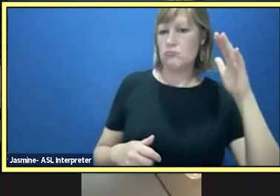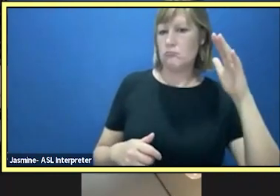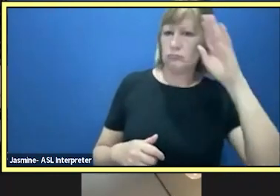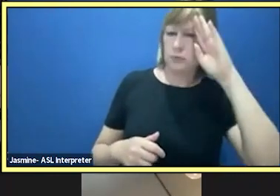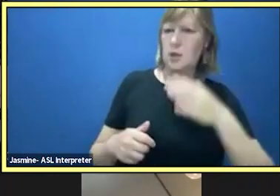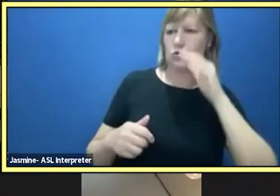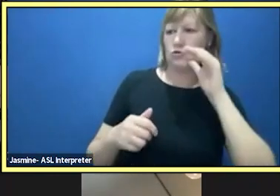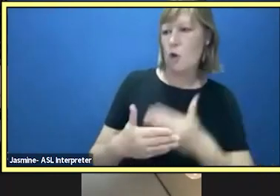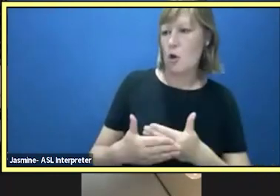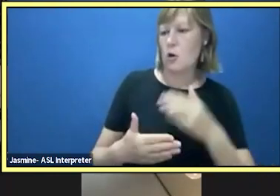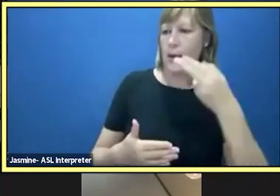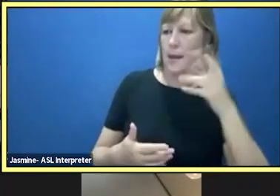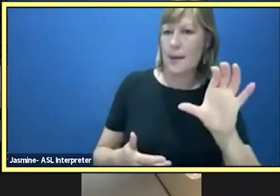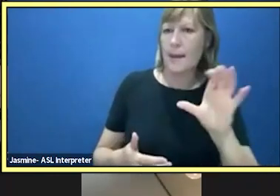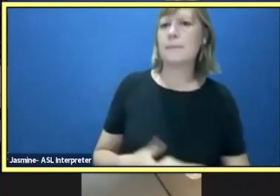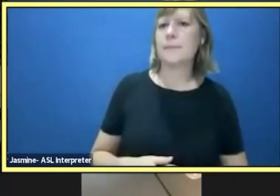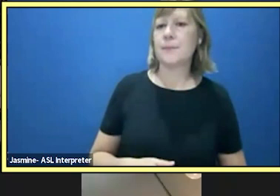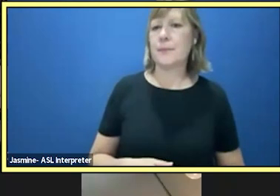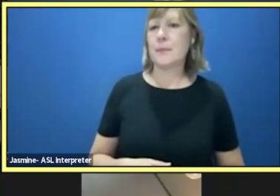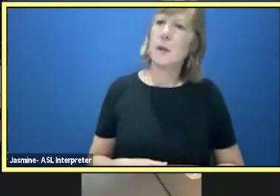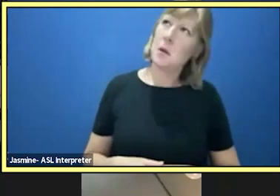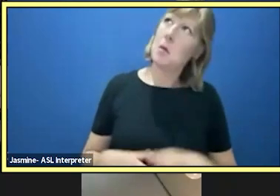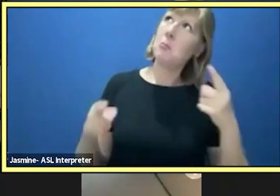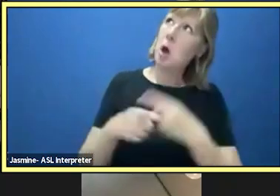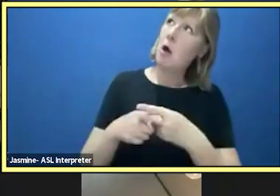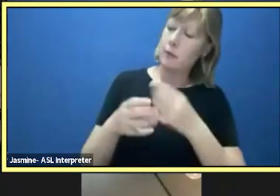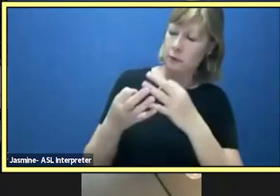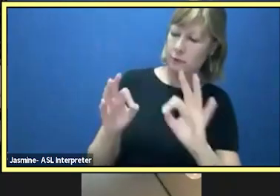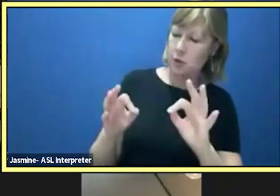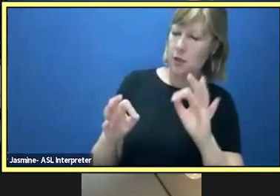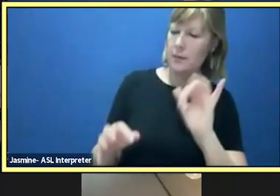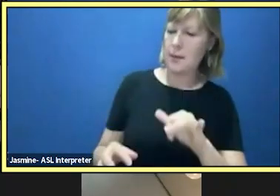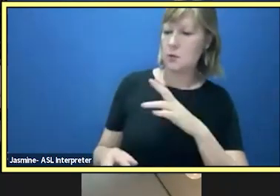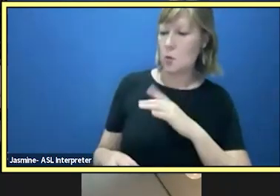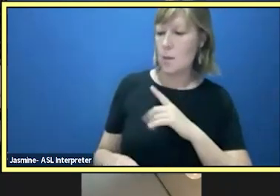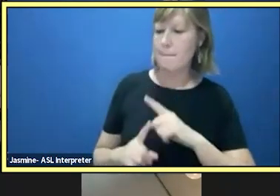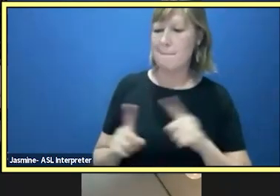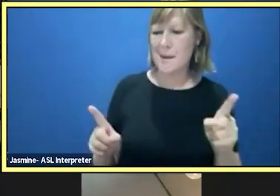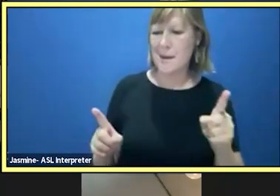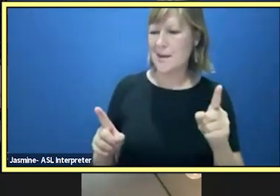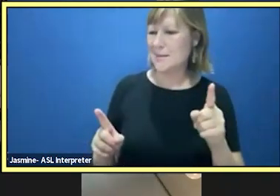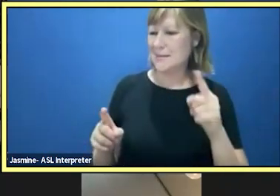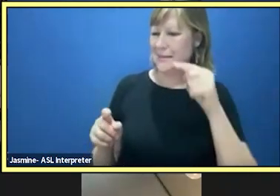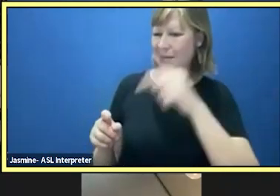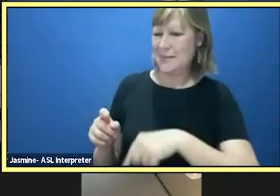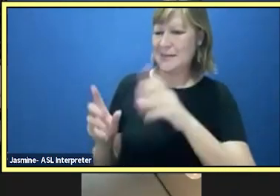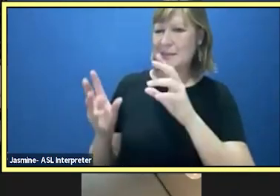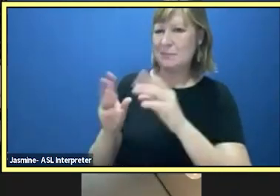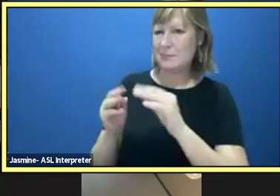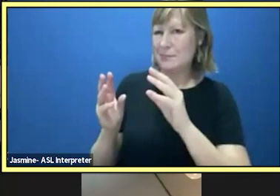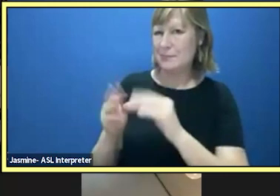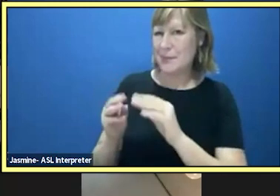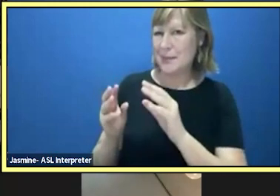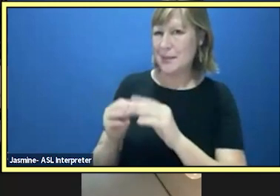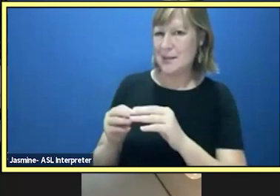is conflict-free case management. And all I'm hearing from this meeting is we're getting another layer of bureaucracy dumped on us